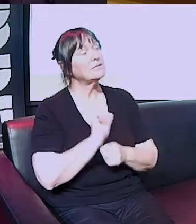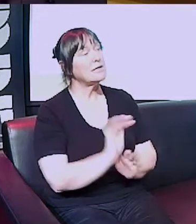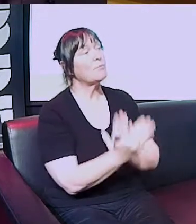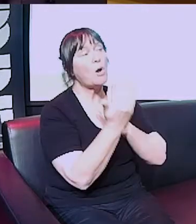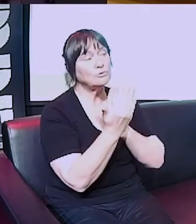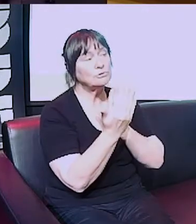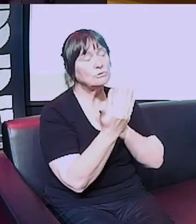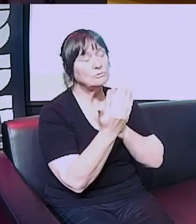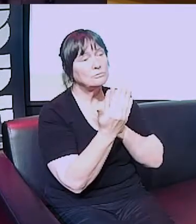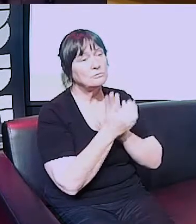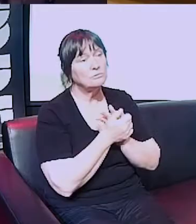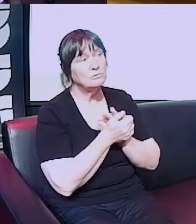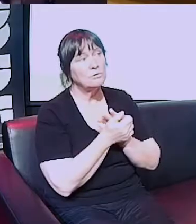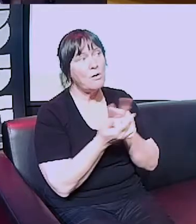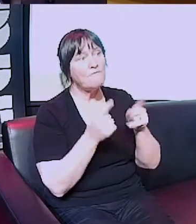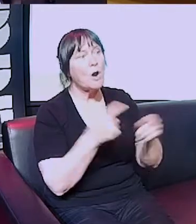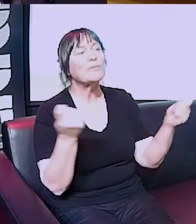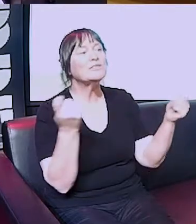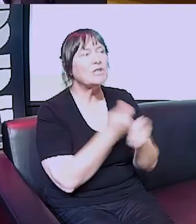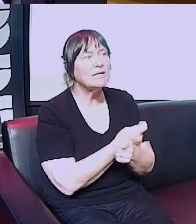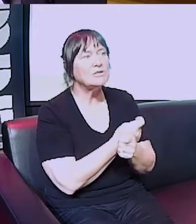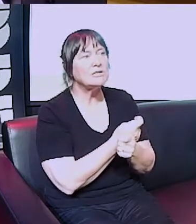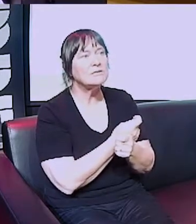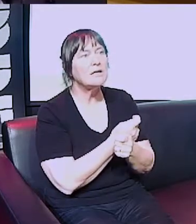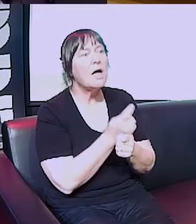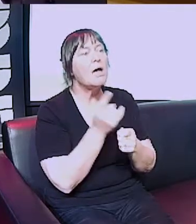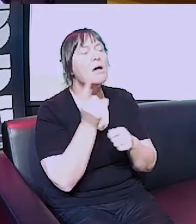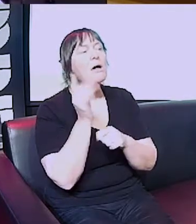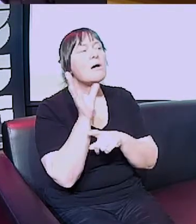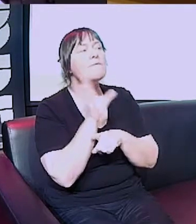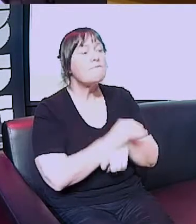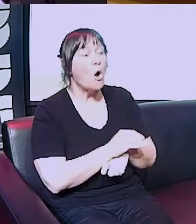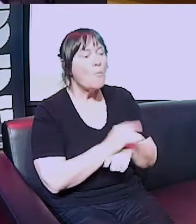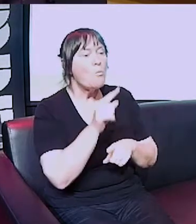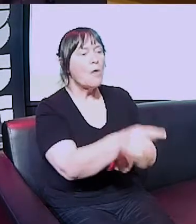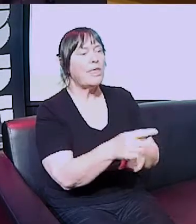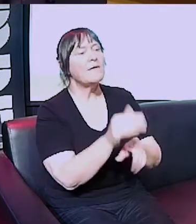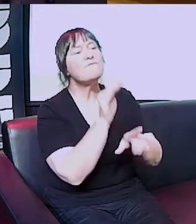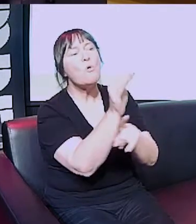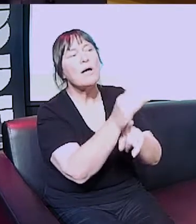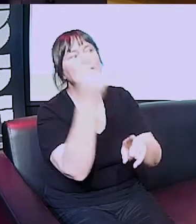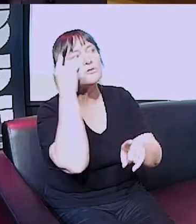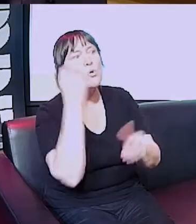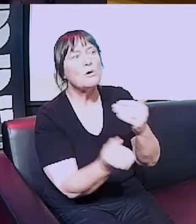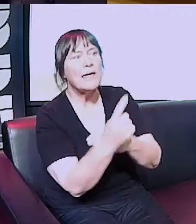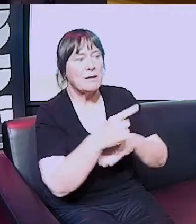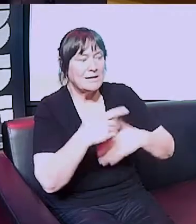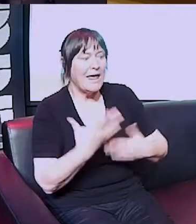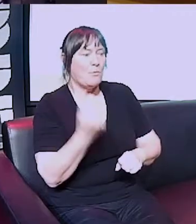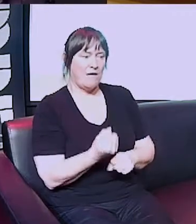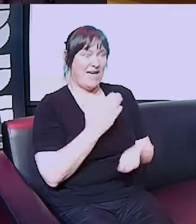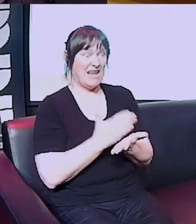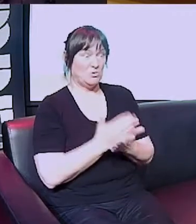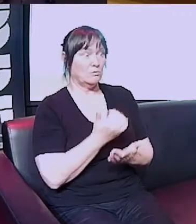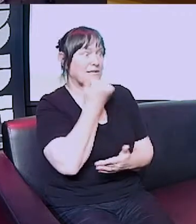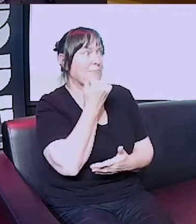approach based on the change from projection. We now actually have data. You'll have to agree with that. Yes. We